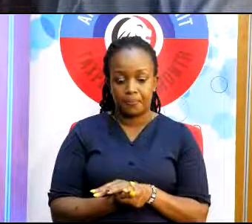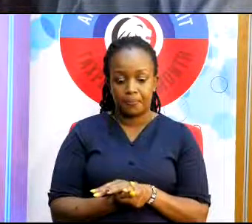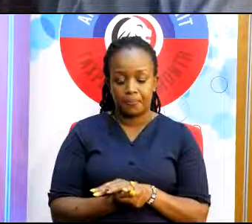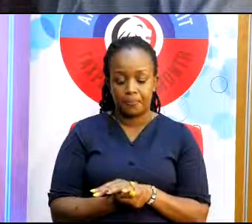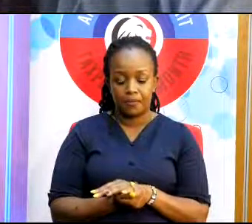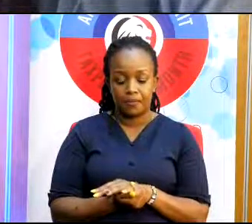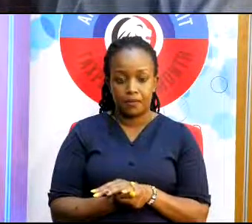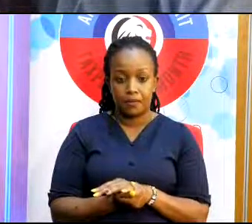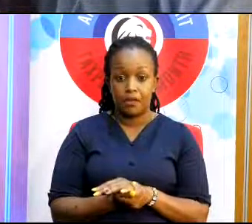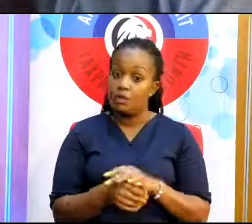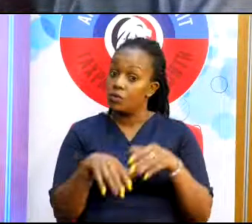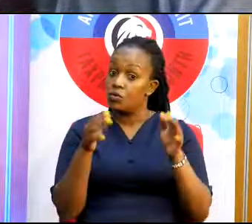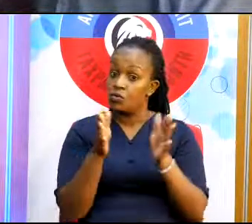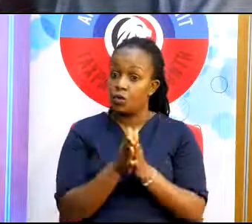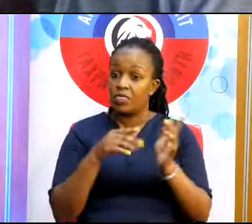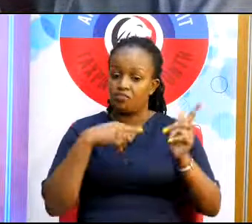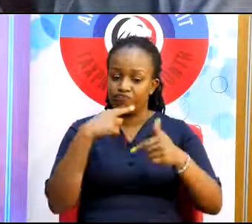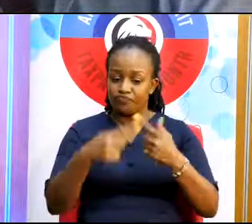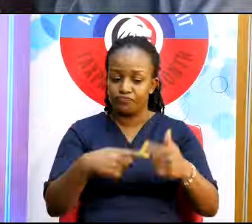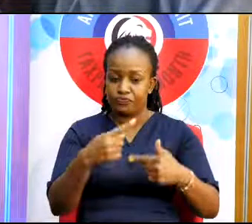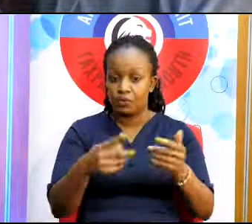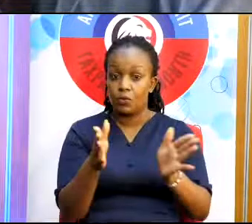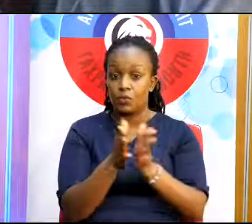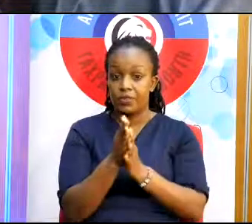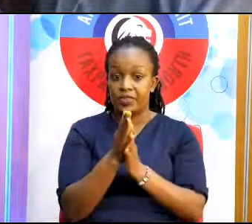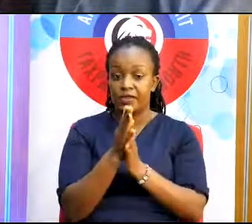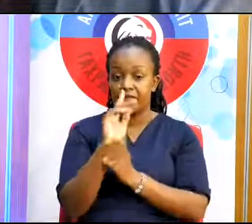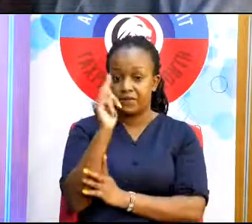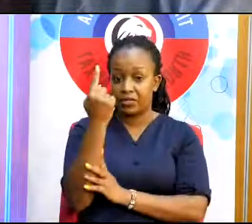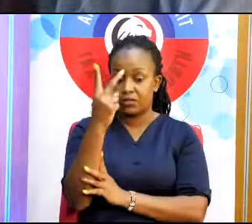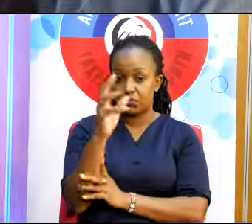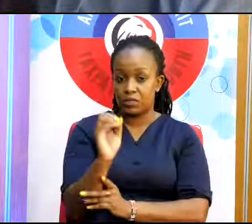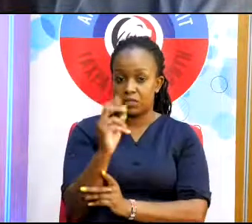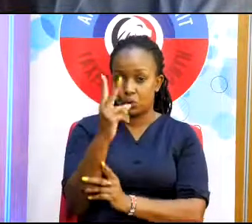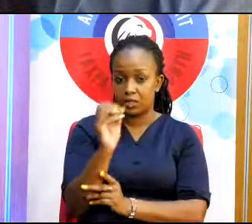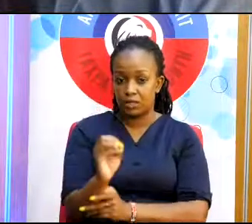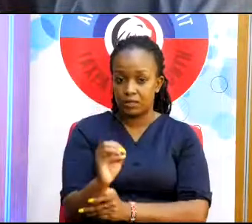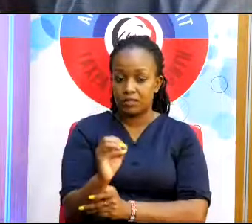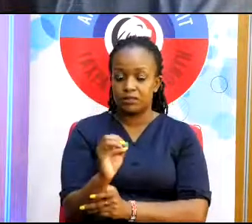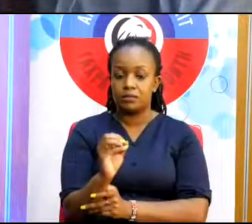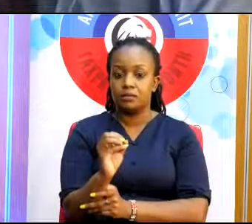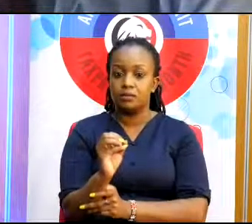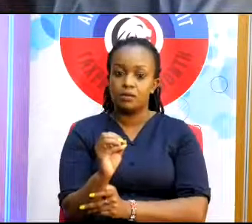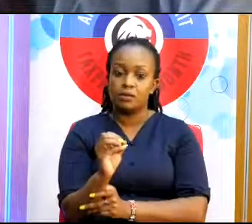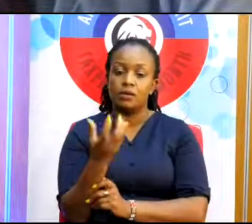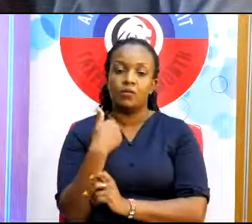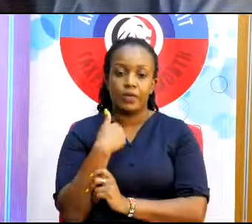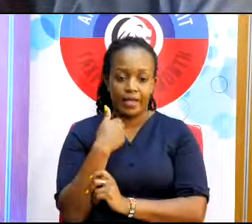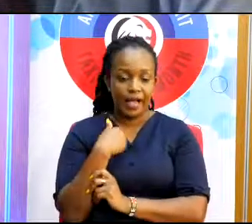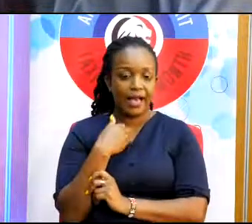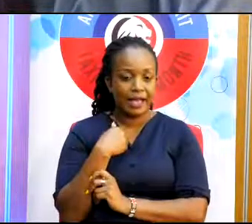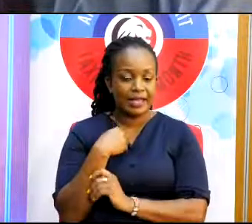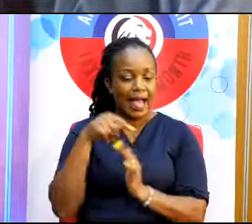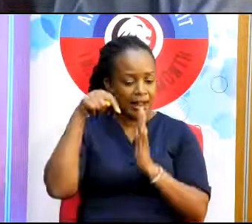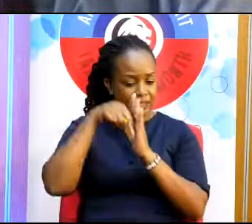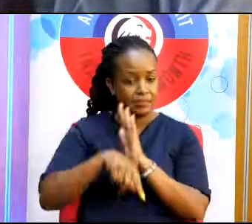With it continuing beyond the first half of 2020, there would be a deeper